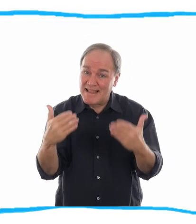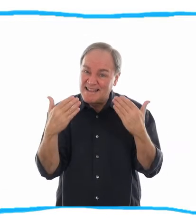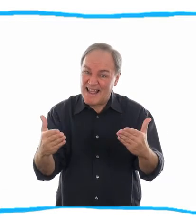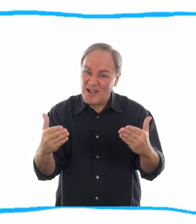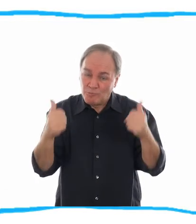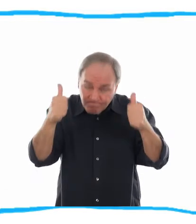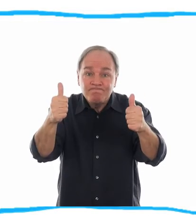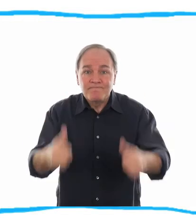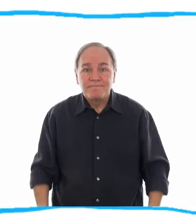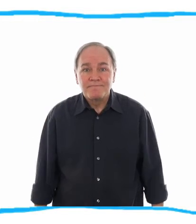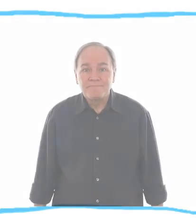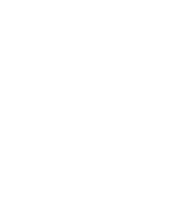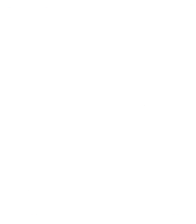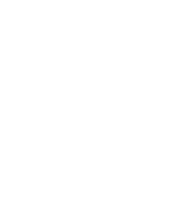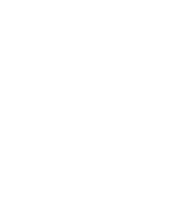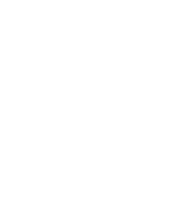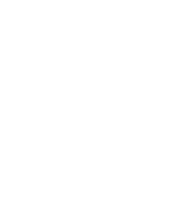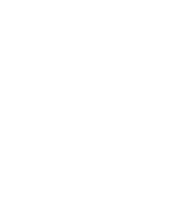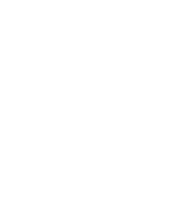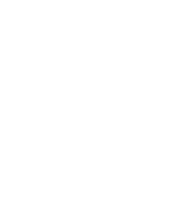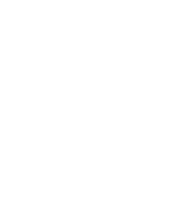And that time is now.